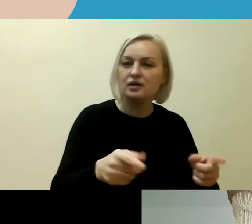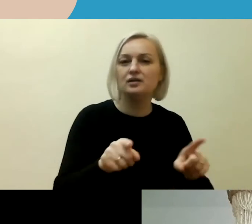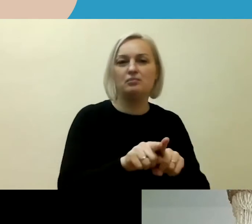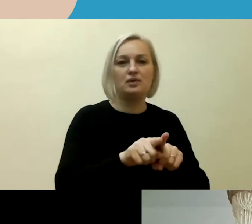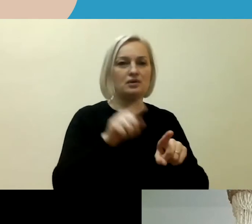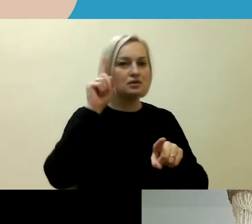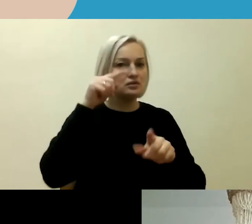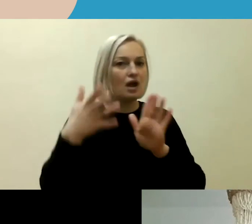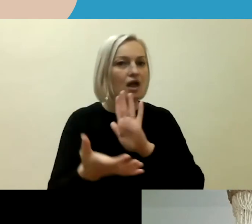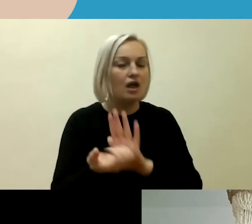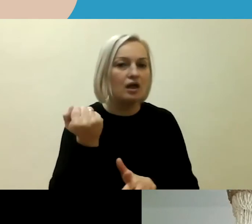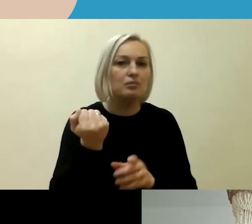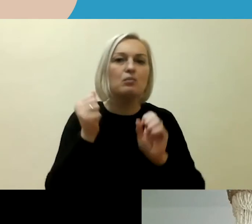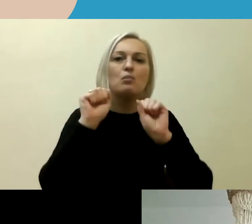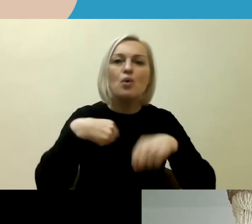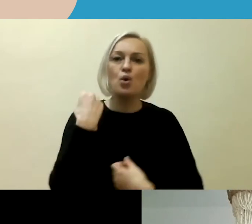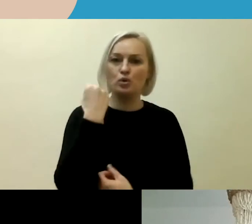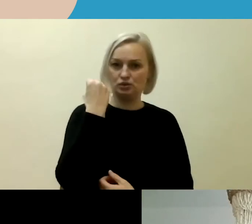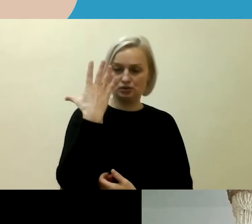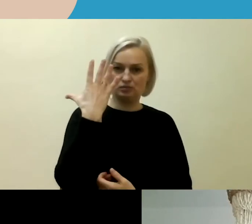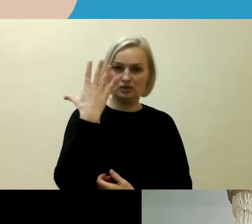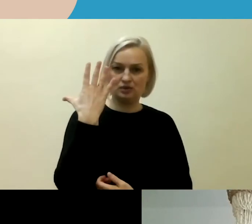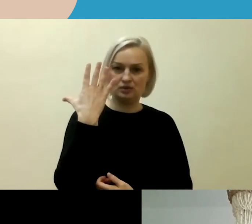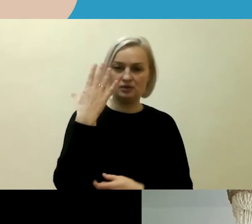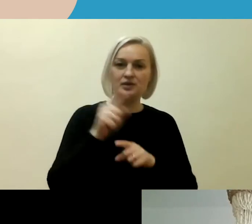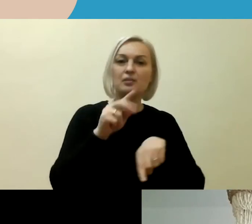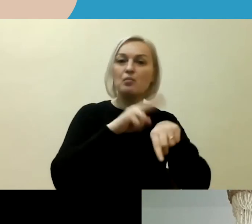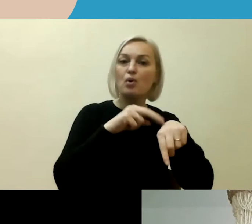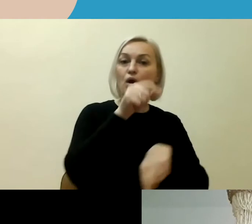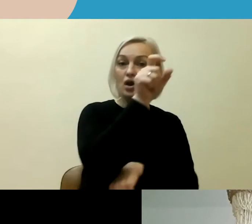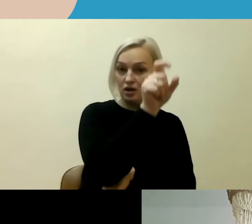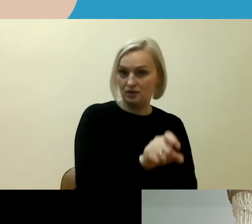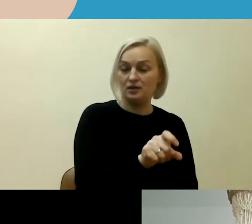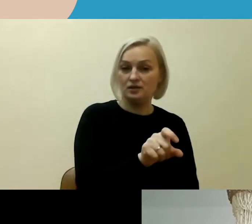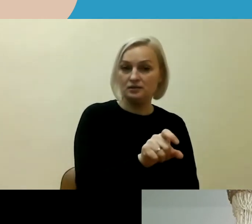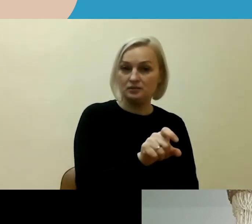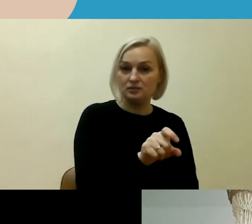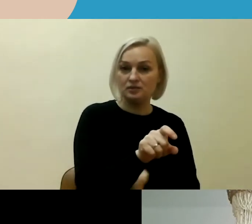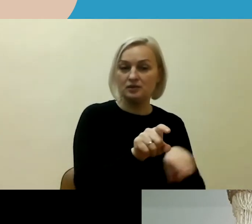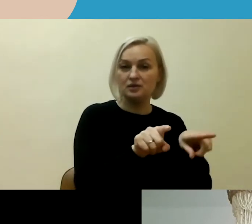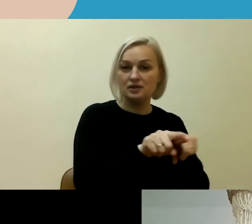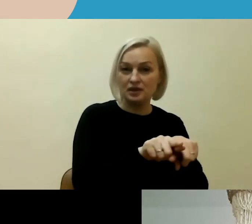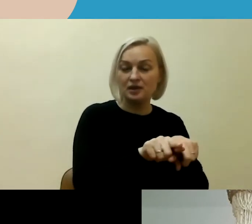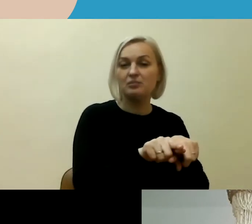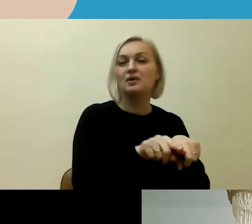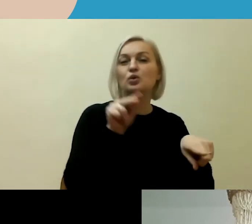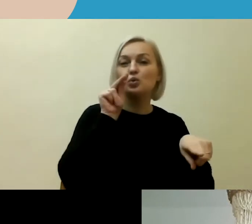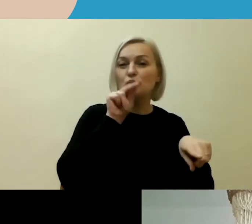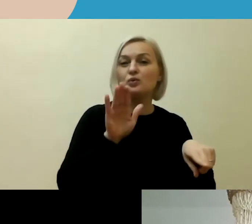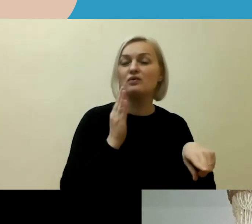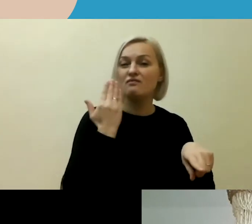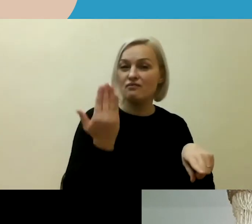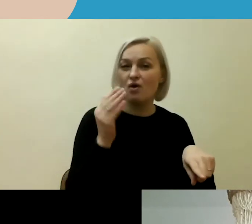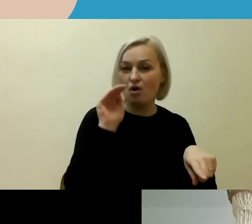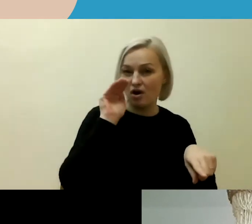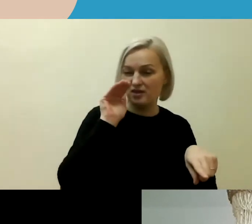about the criminal process. and it made it easier to